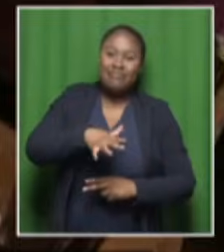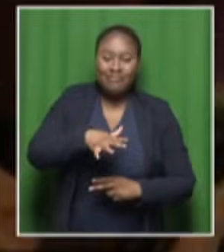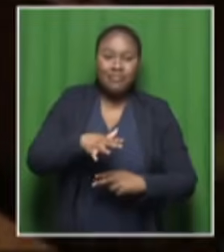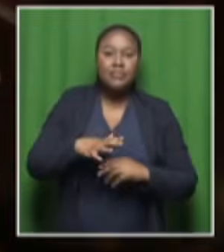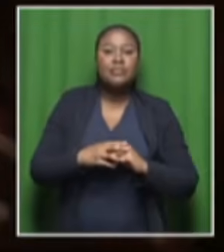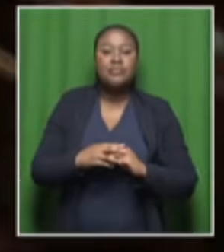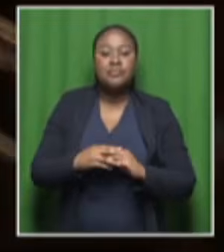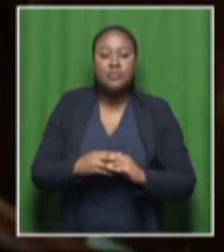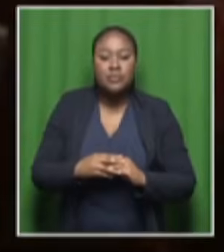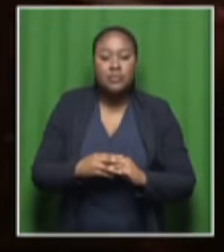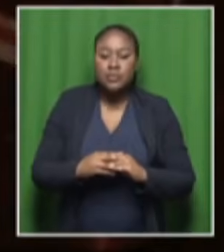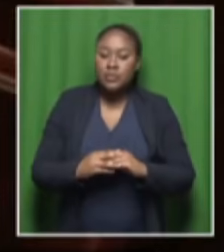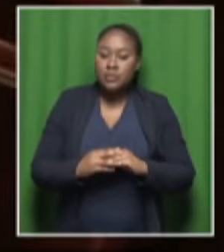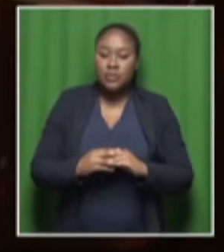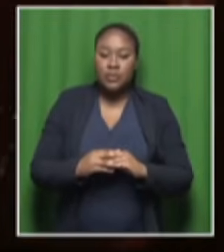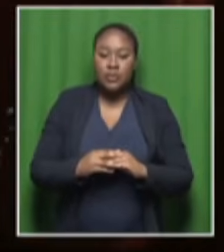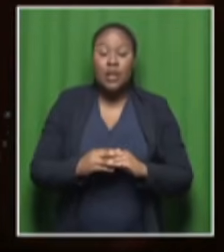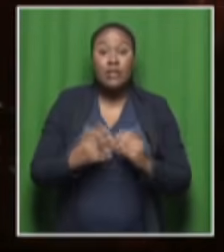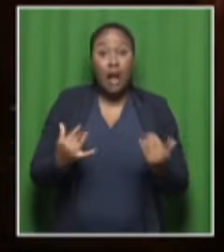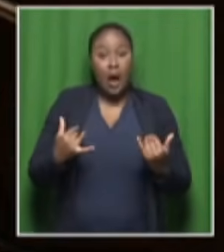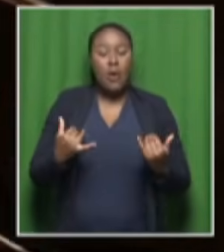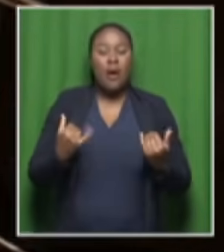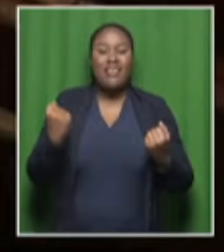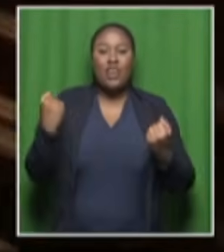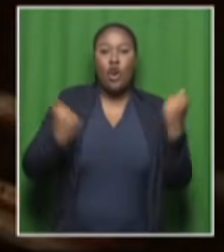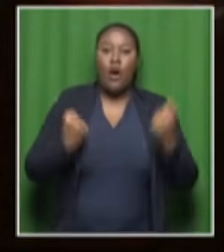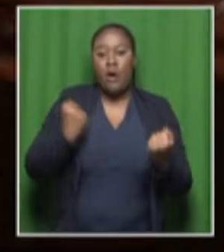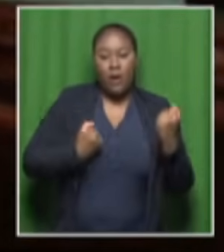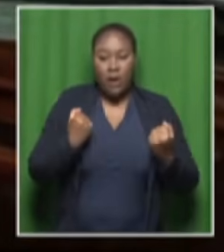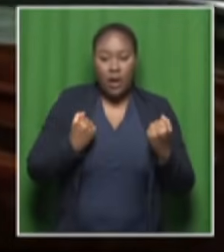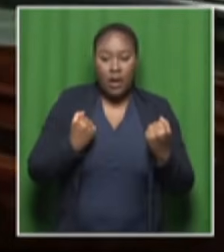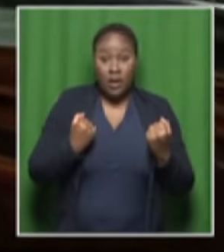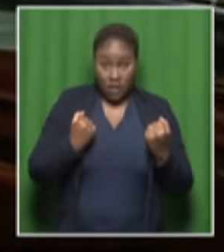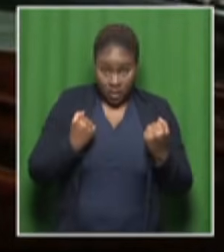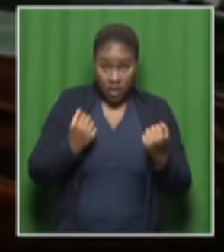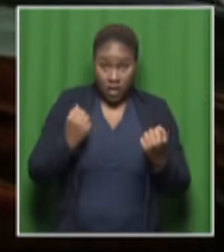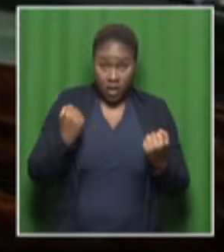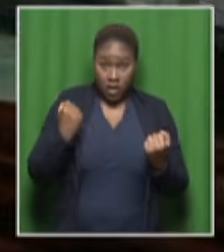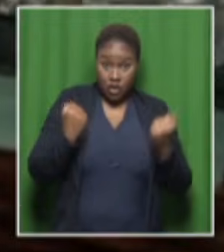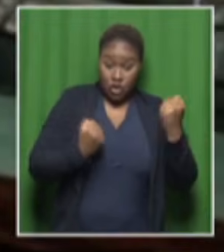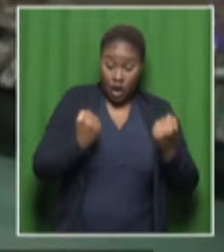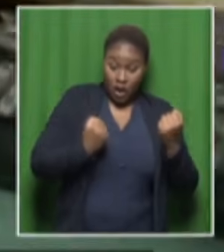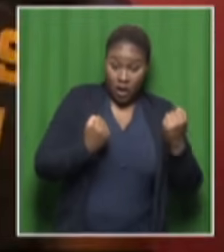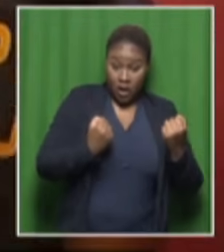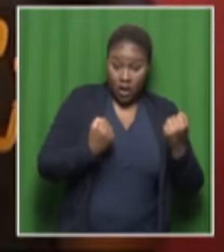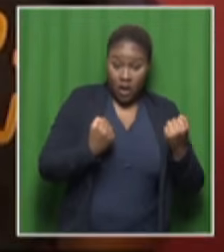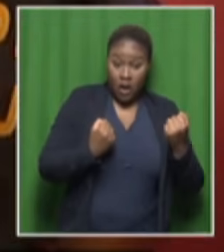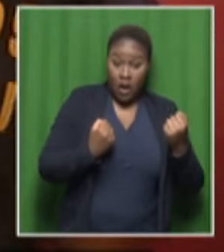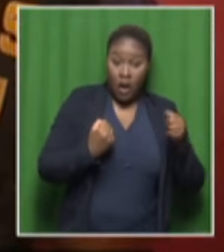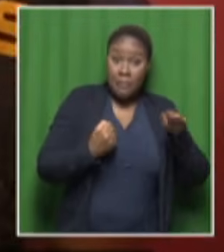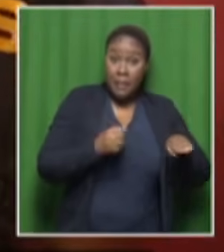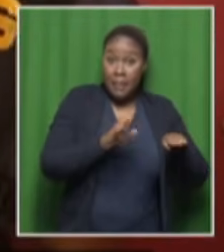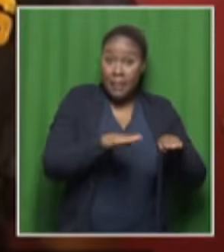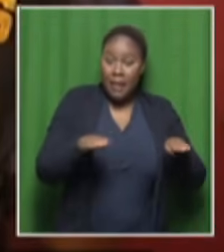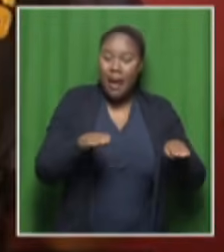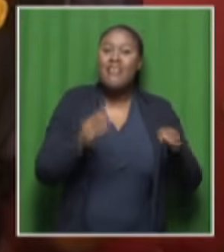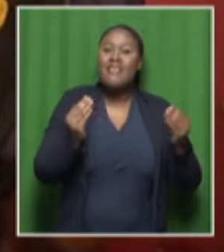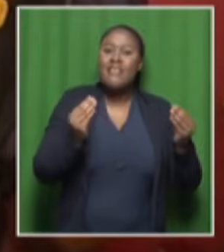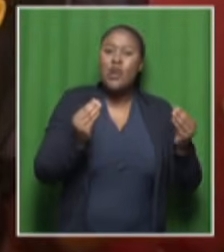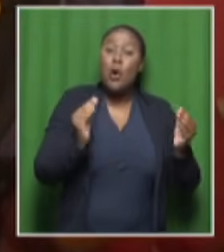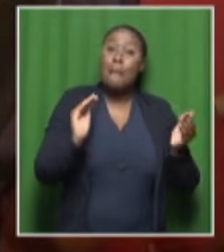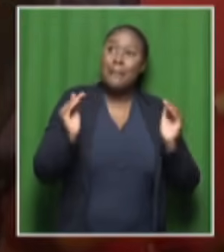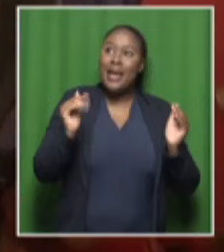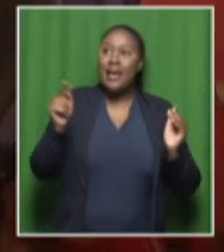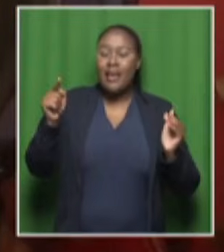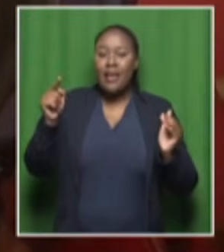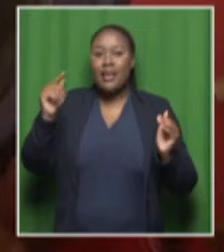boarding more vehicles now than what we are getting into the South African Police Service. And I firmly